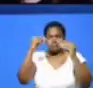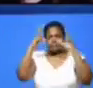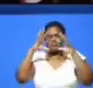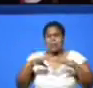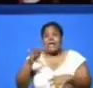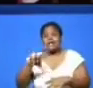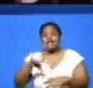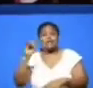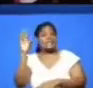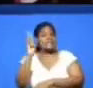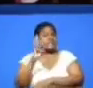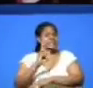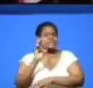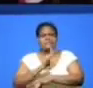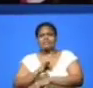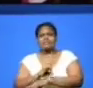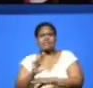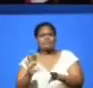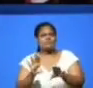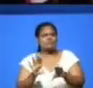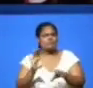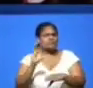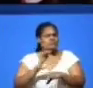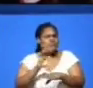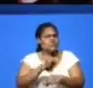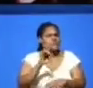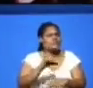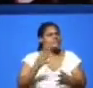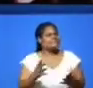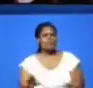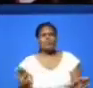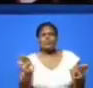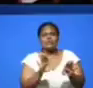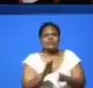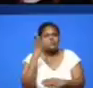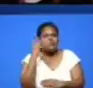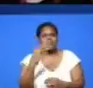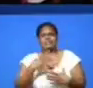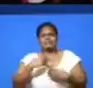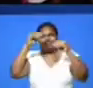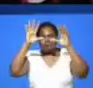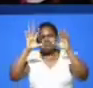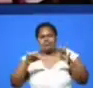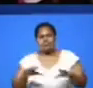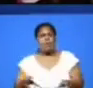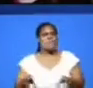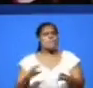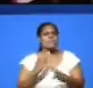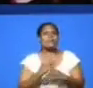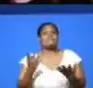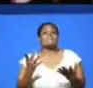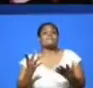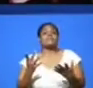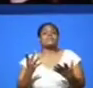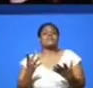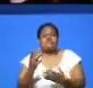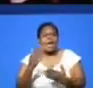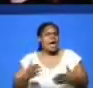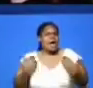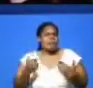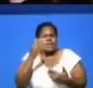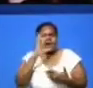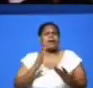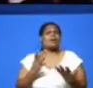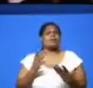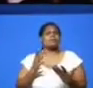Adventist church that he could find, it was closed because the snow and stuff. But I'm so glad that God ordained this, that